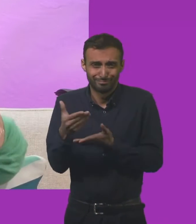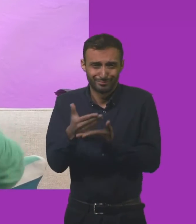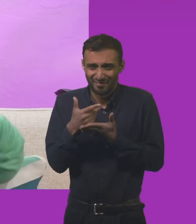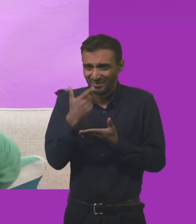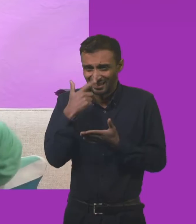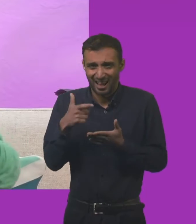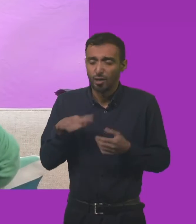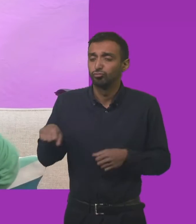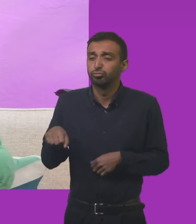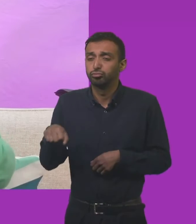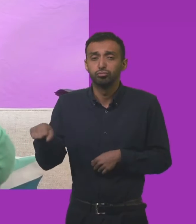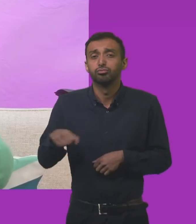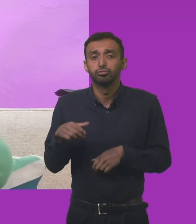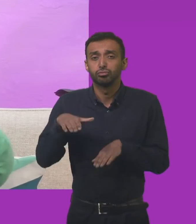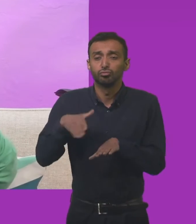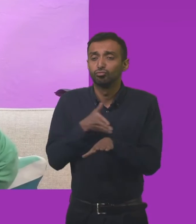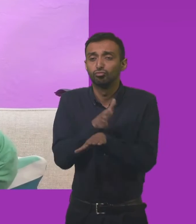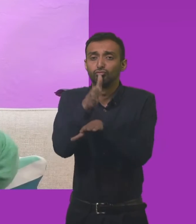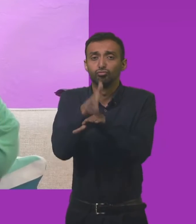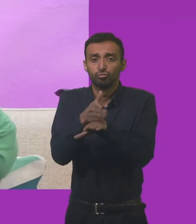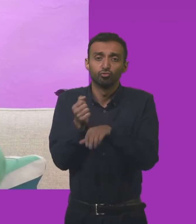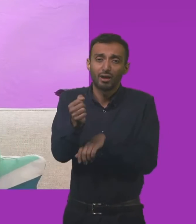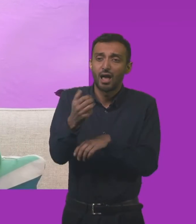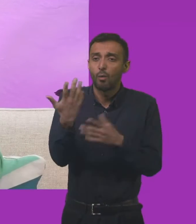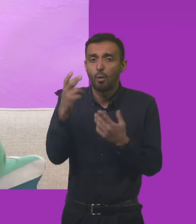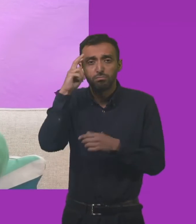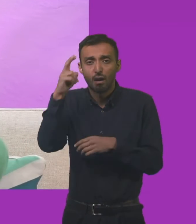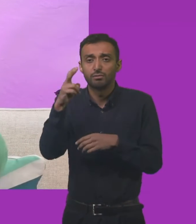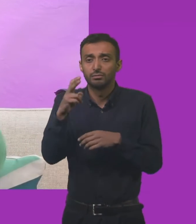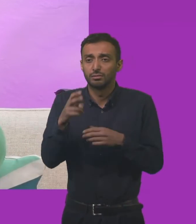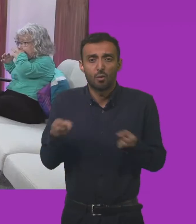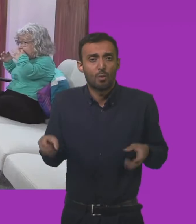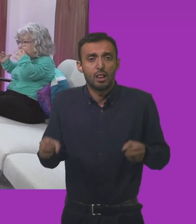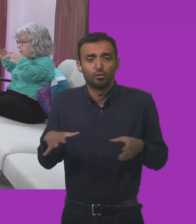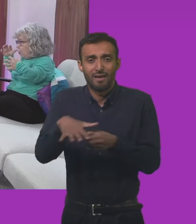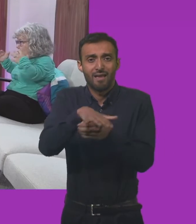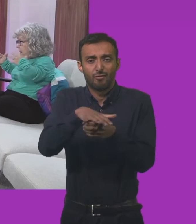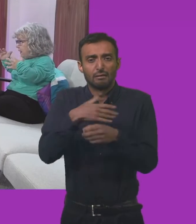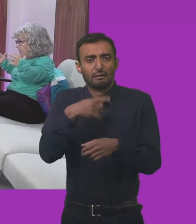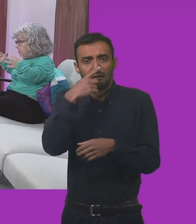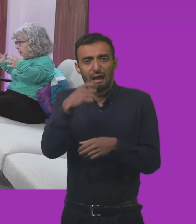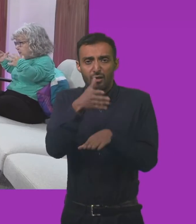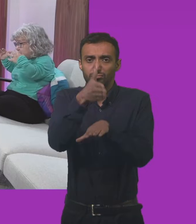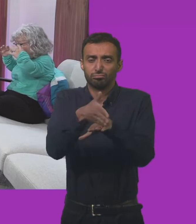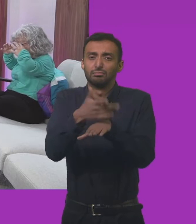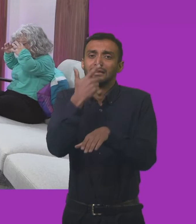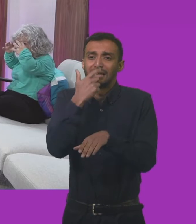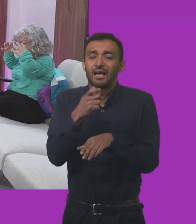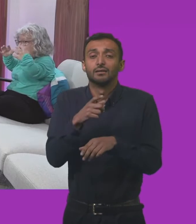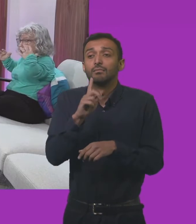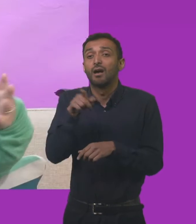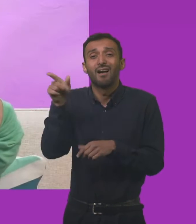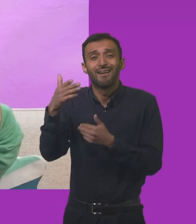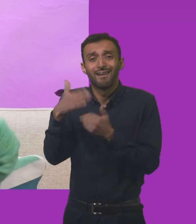train, in the wheelchair spot or on the buses and stuff like that. But they put, they don't go by a case-by-case situation.